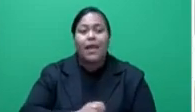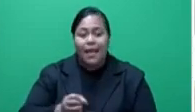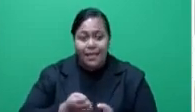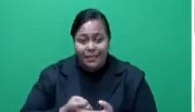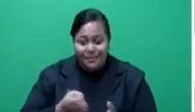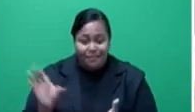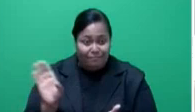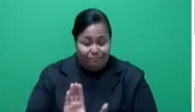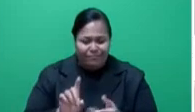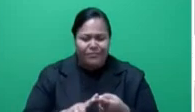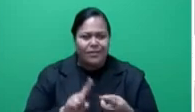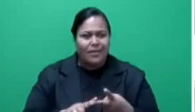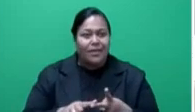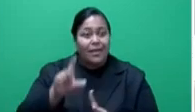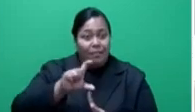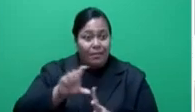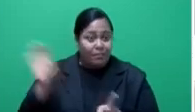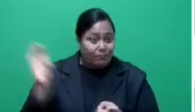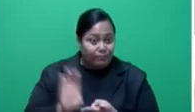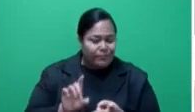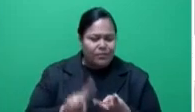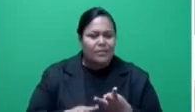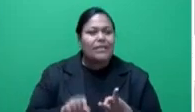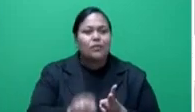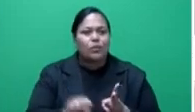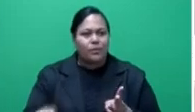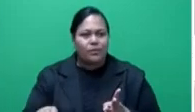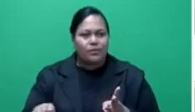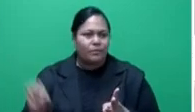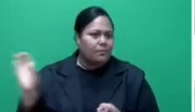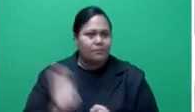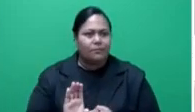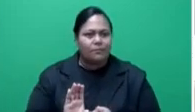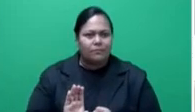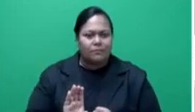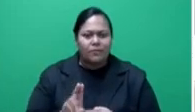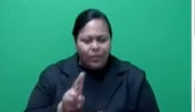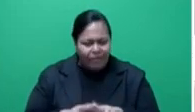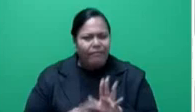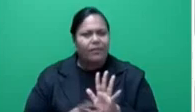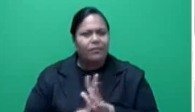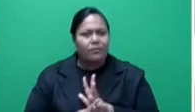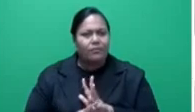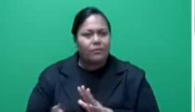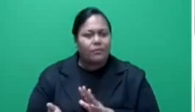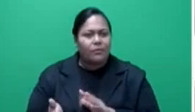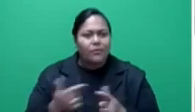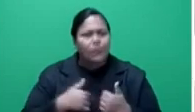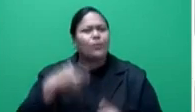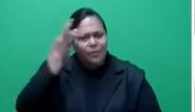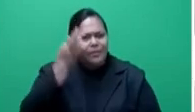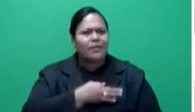plus TELs. That's the level of funding that's been provided to FNU, Mr. Speaker, sir. And of course, we believe it